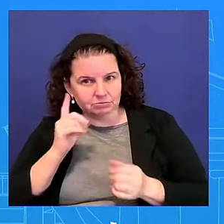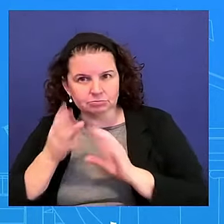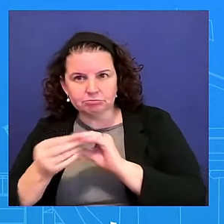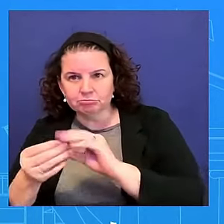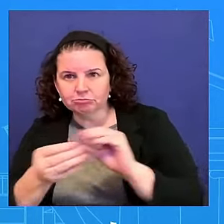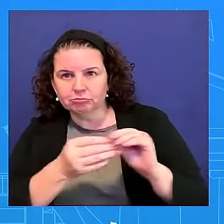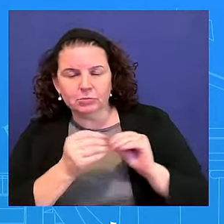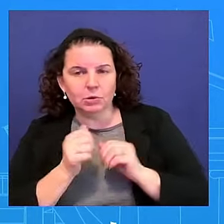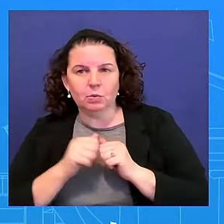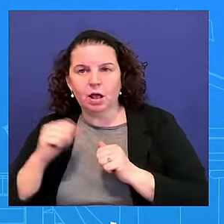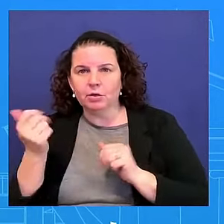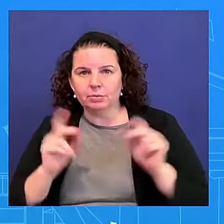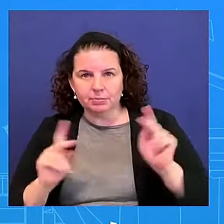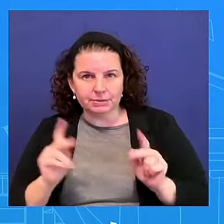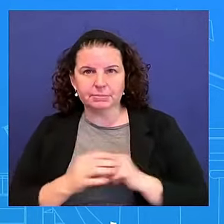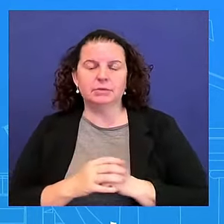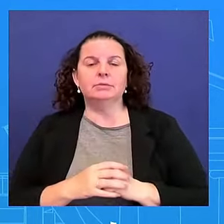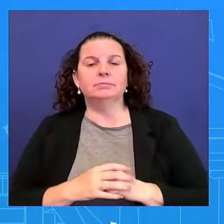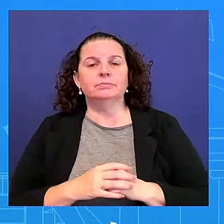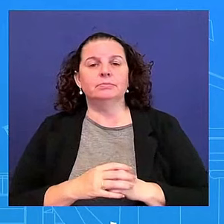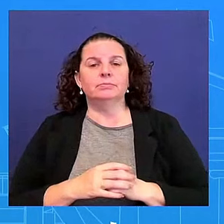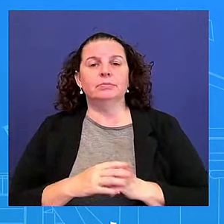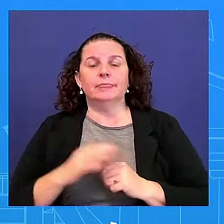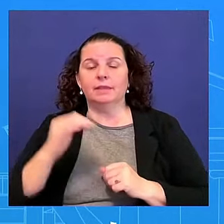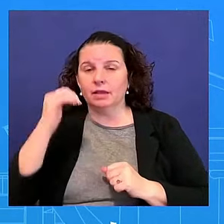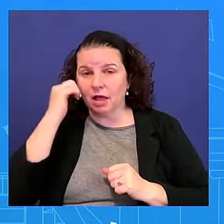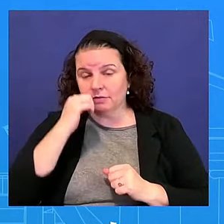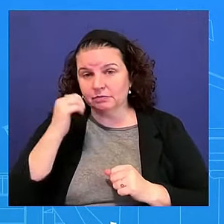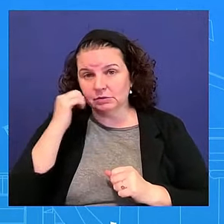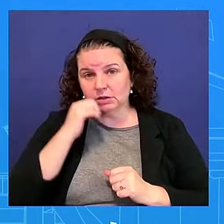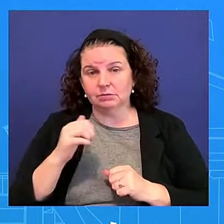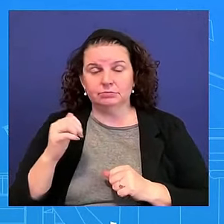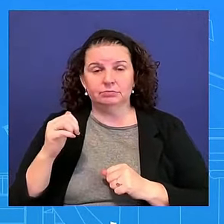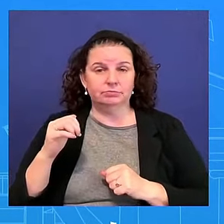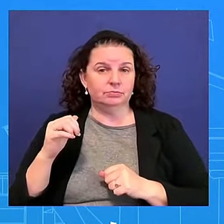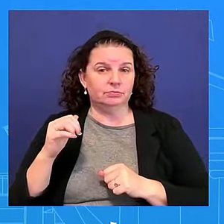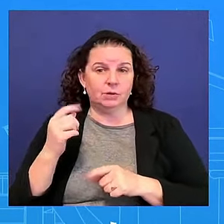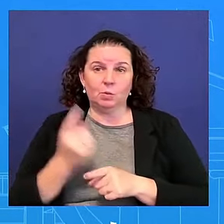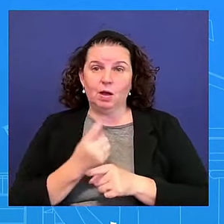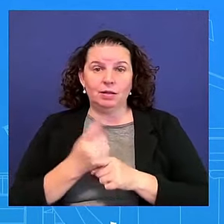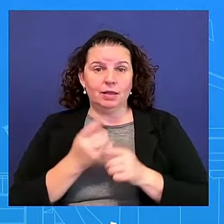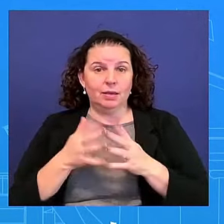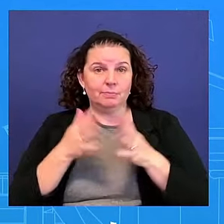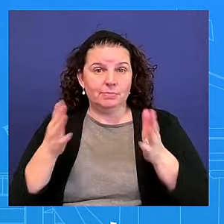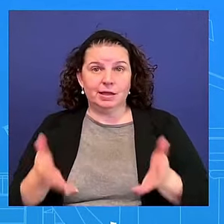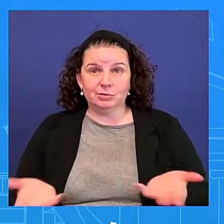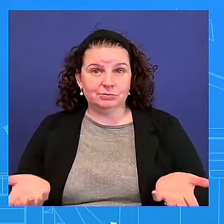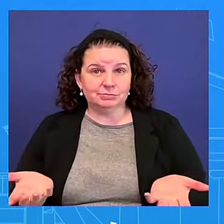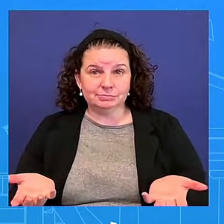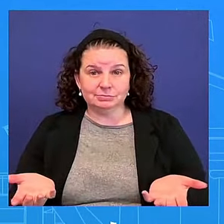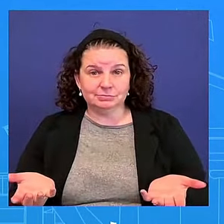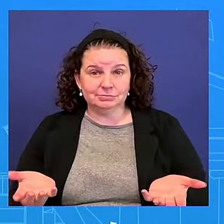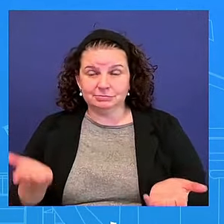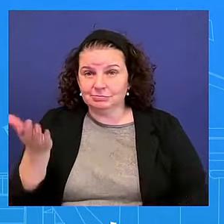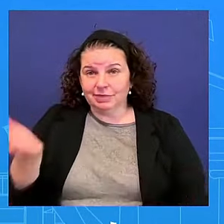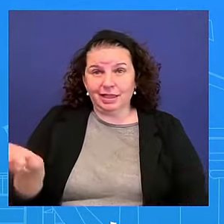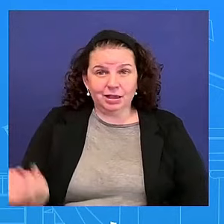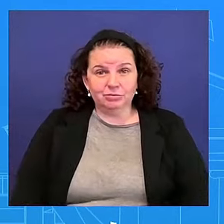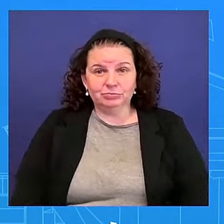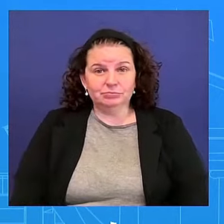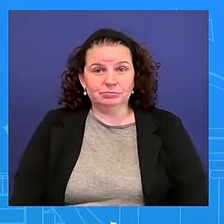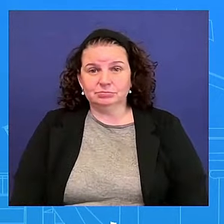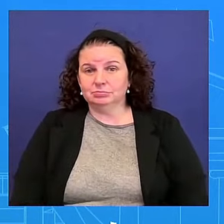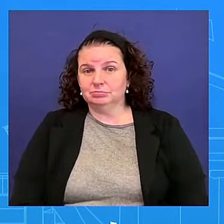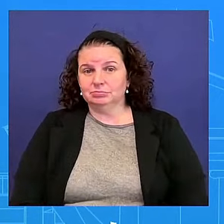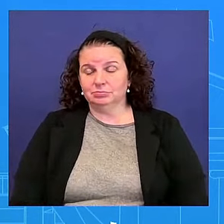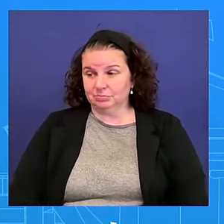everyday, engaging with everyday people. That's what he did. Landed at 2 a.m. in the morning in North Carolina,